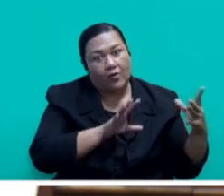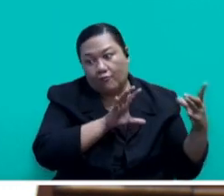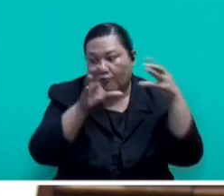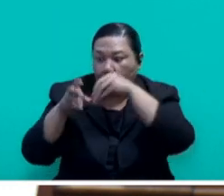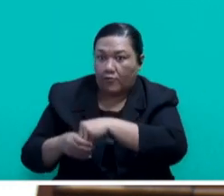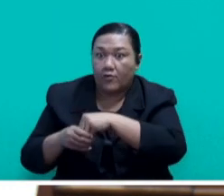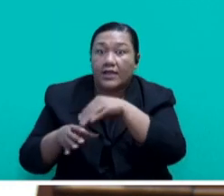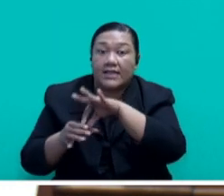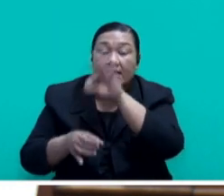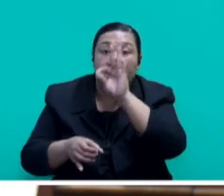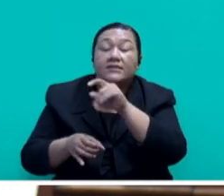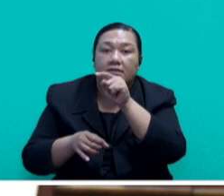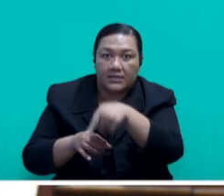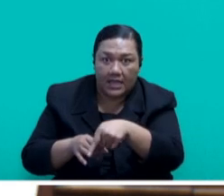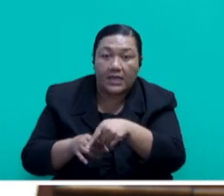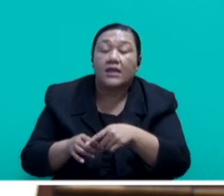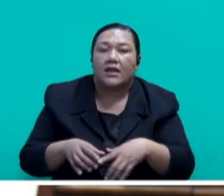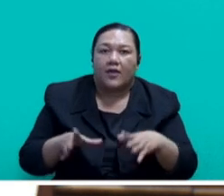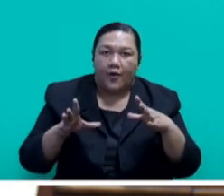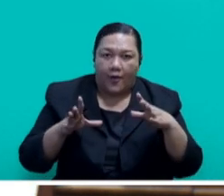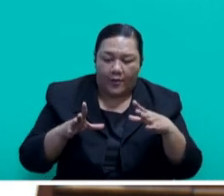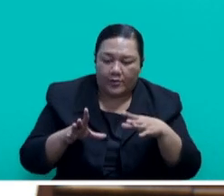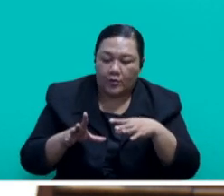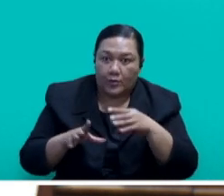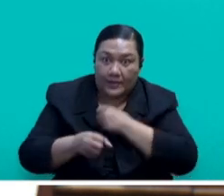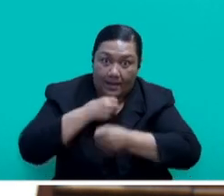the parliamentary votes to be government.